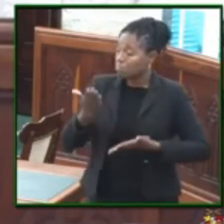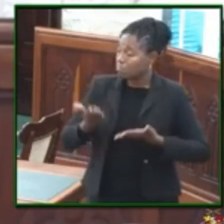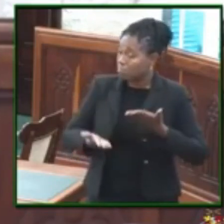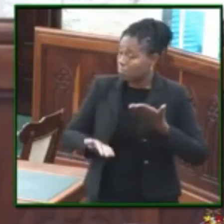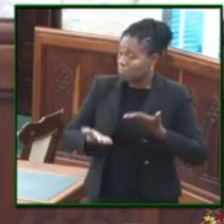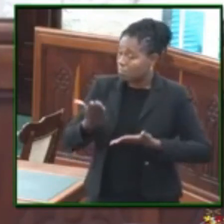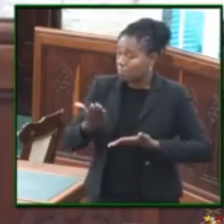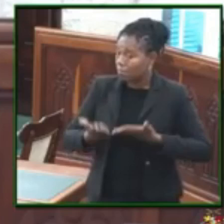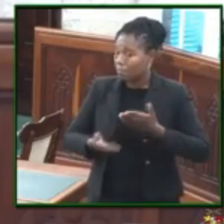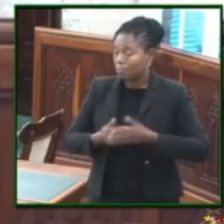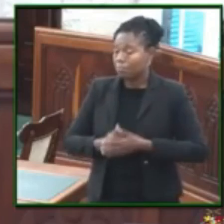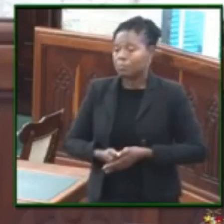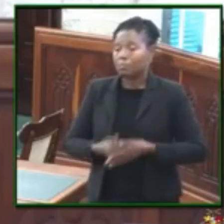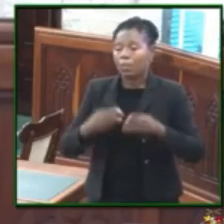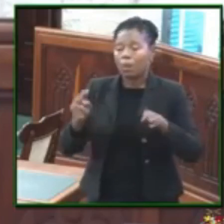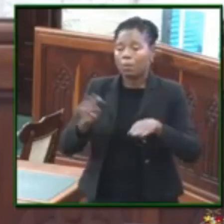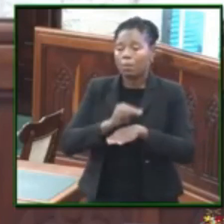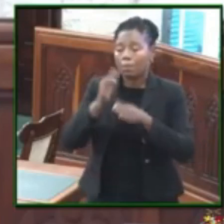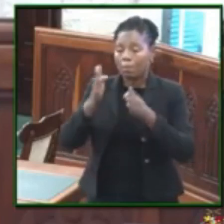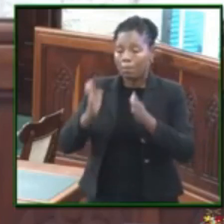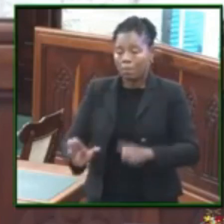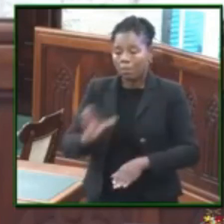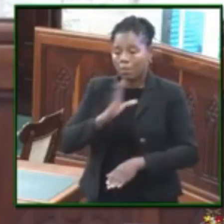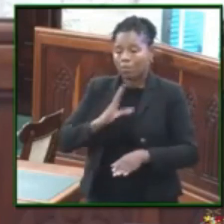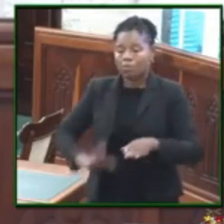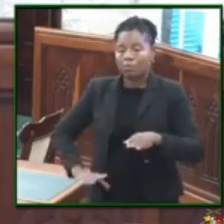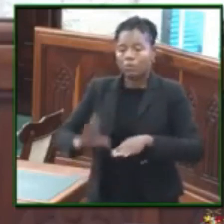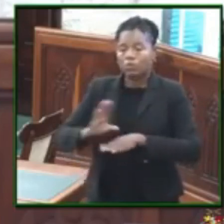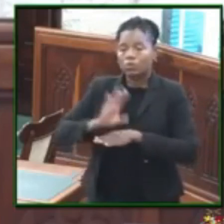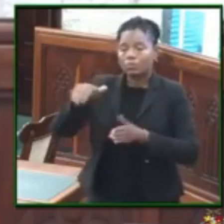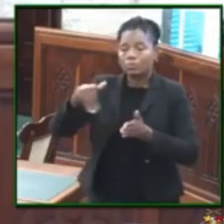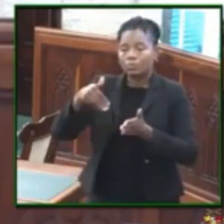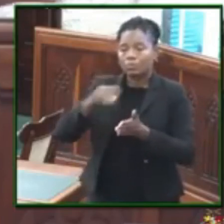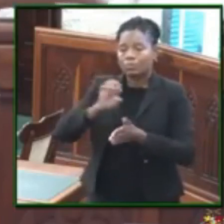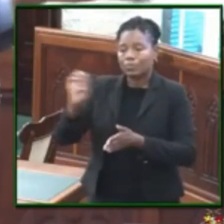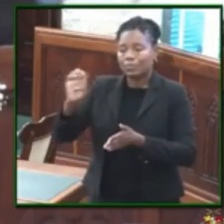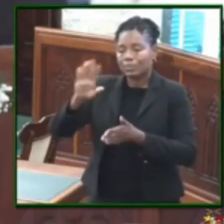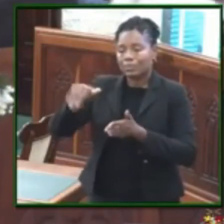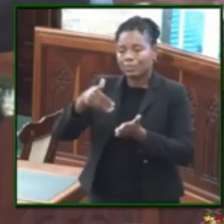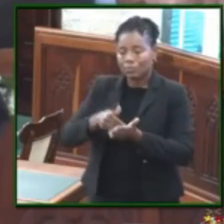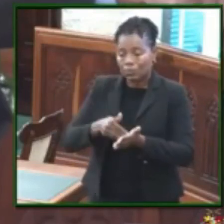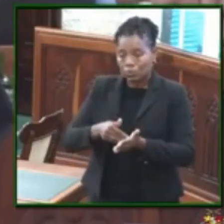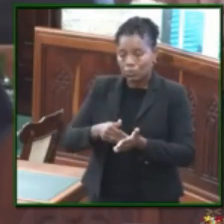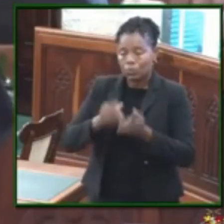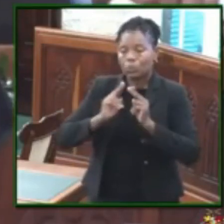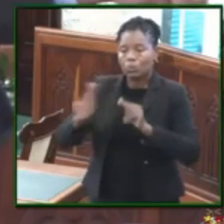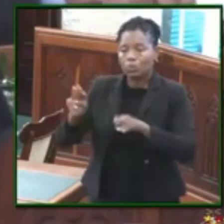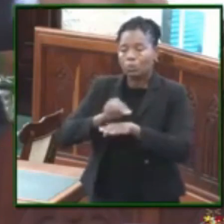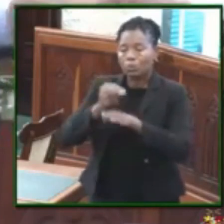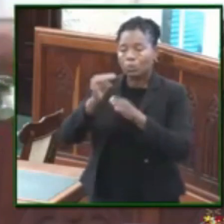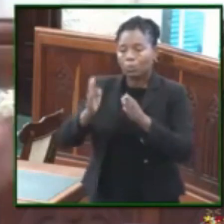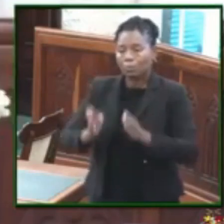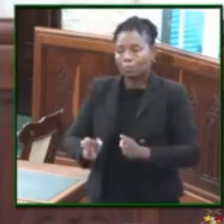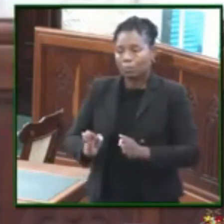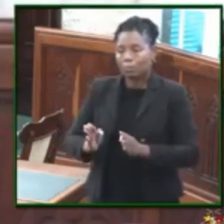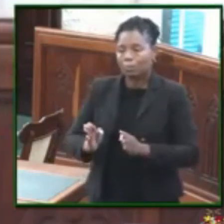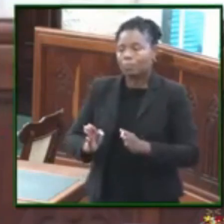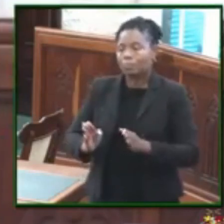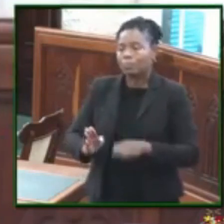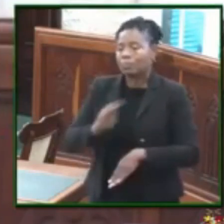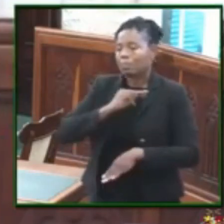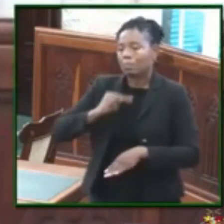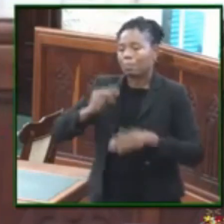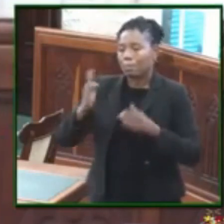perhaps the honorable member for Christchurch East Central and the honorable member for St. Michael